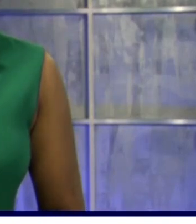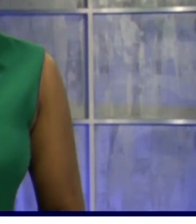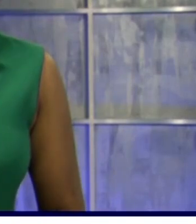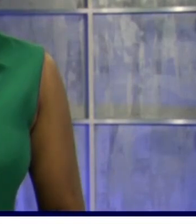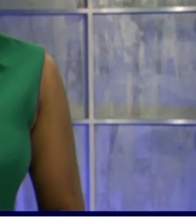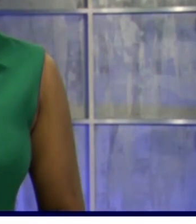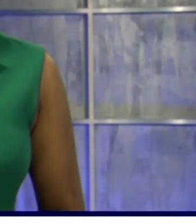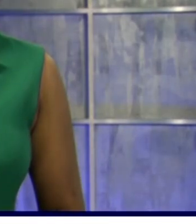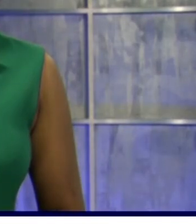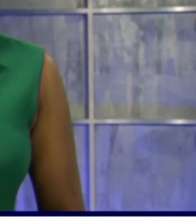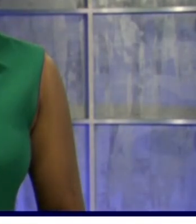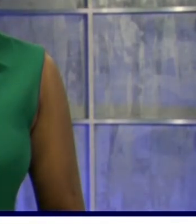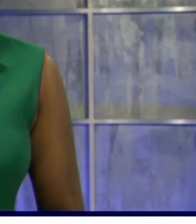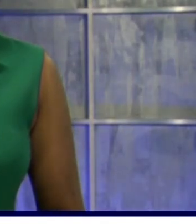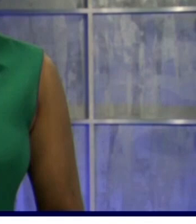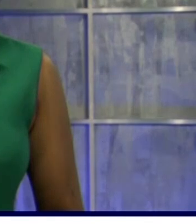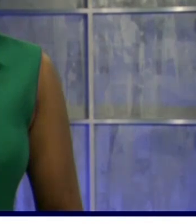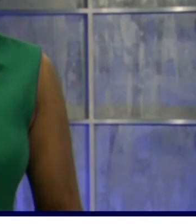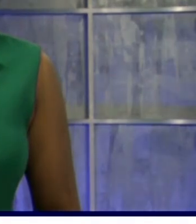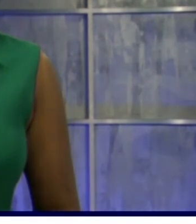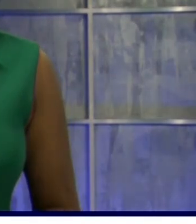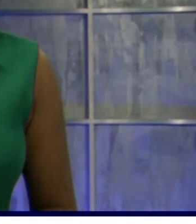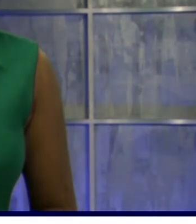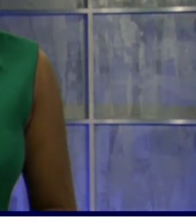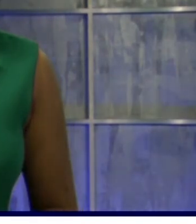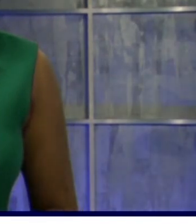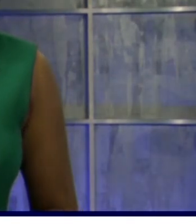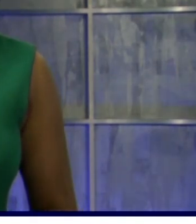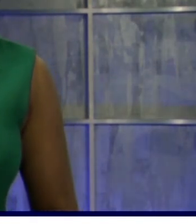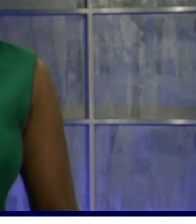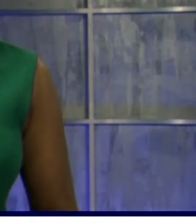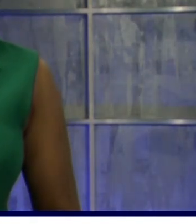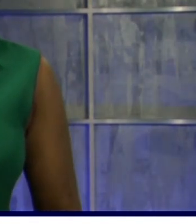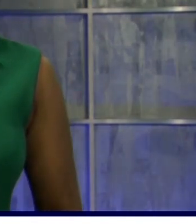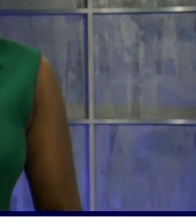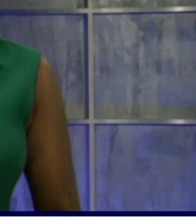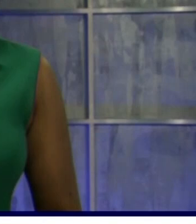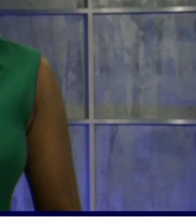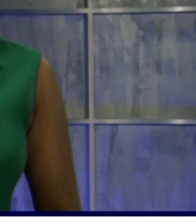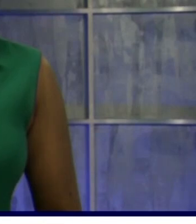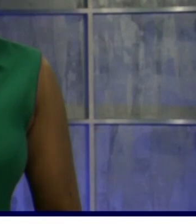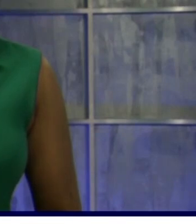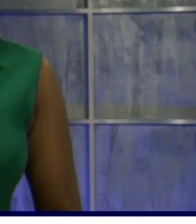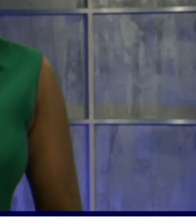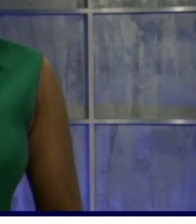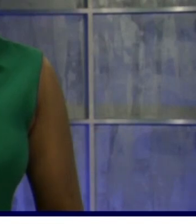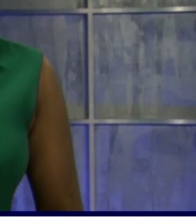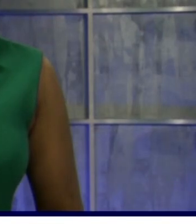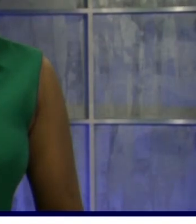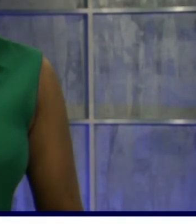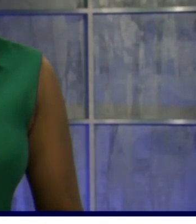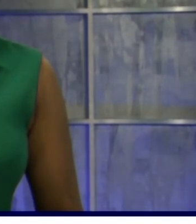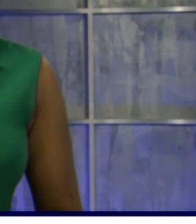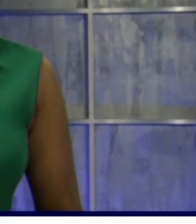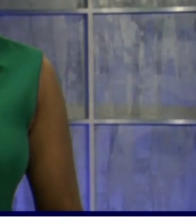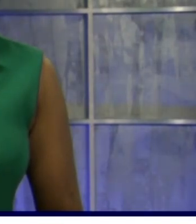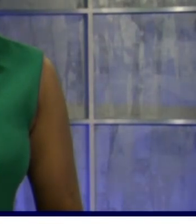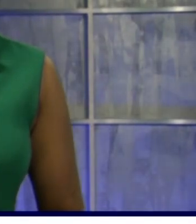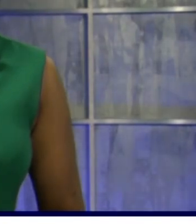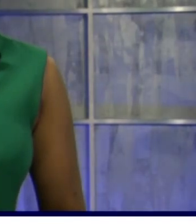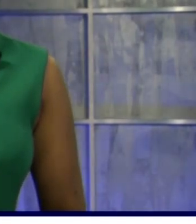Anglican Church confirms that exorcisms happen right here in Barbados. No serious concerns about Barbadians bleaching